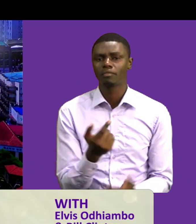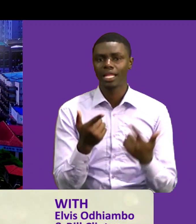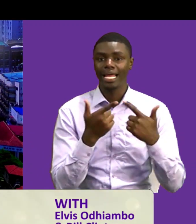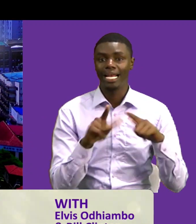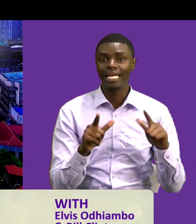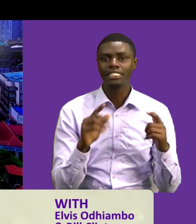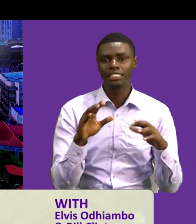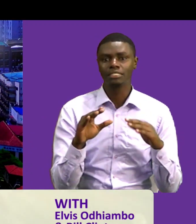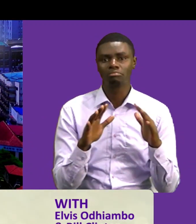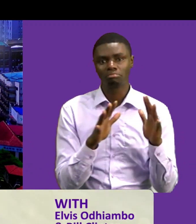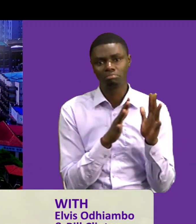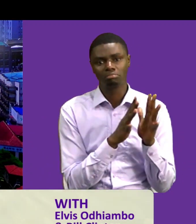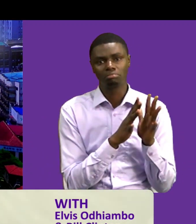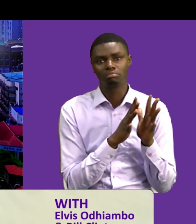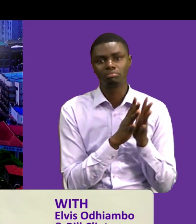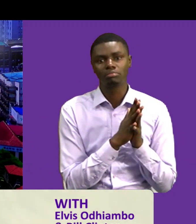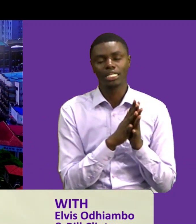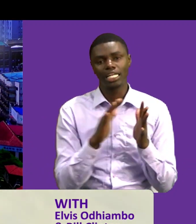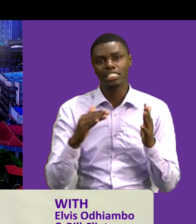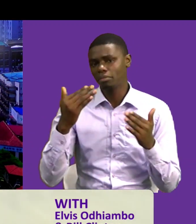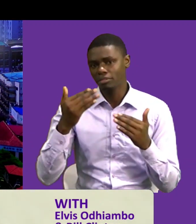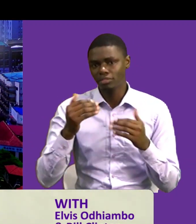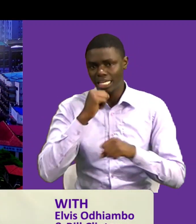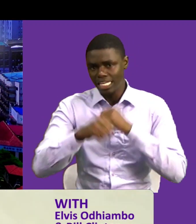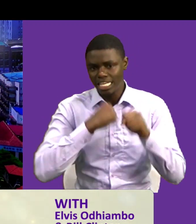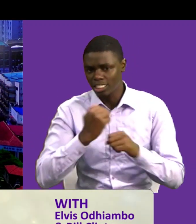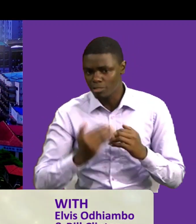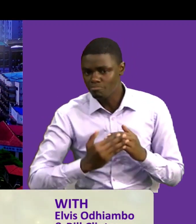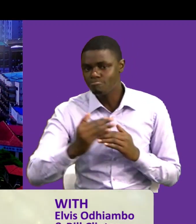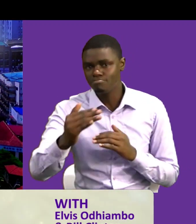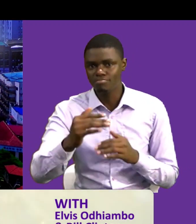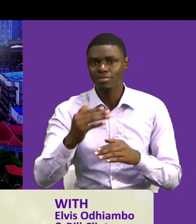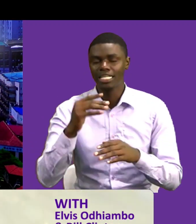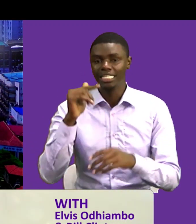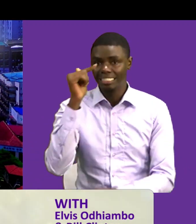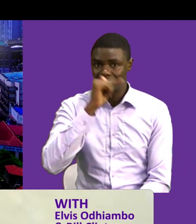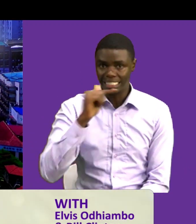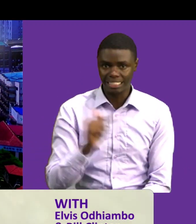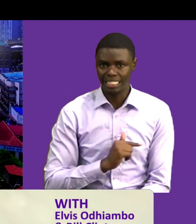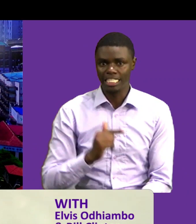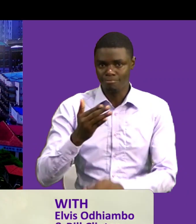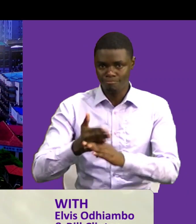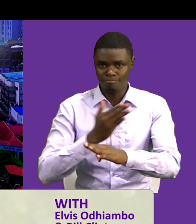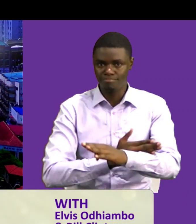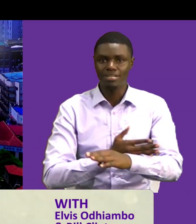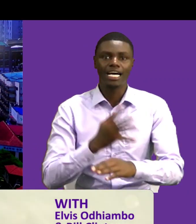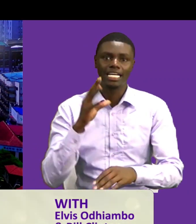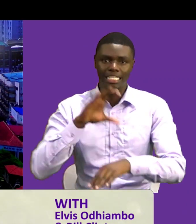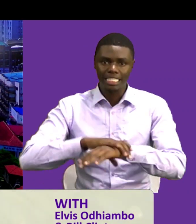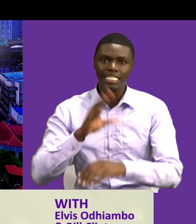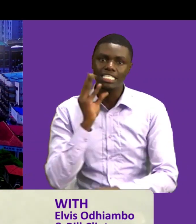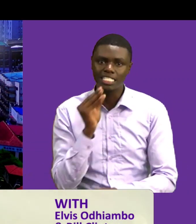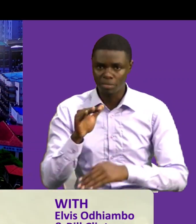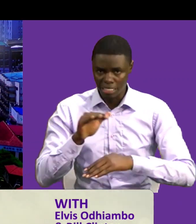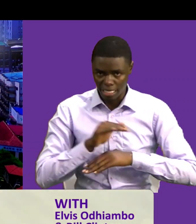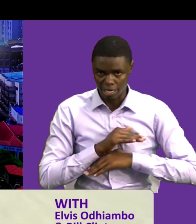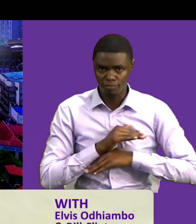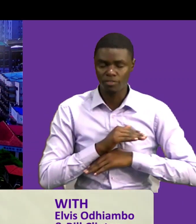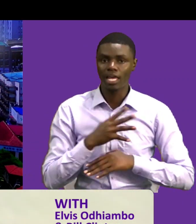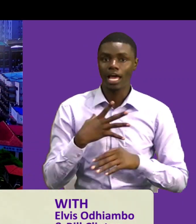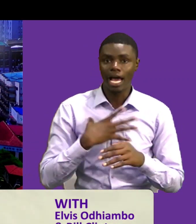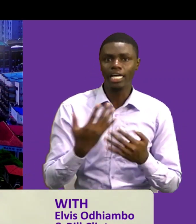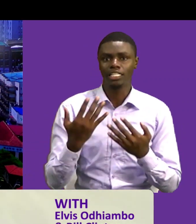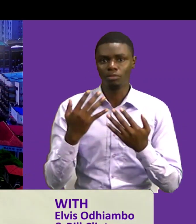let's give them other years so that in the years they gain experience, they at